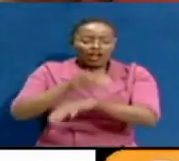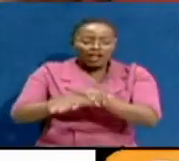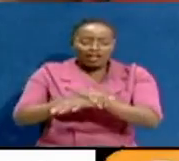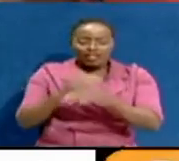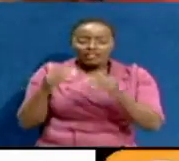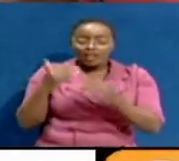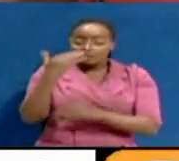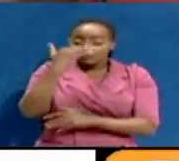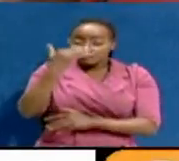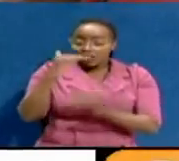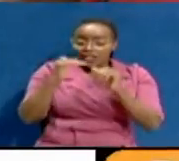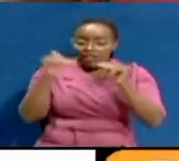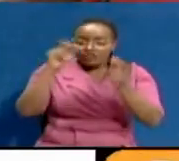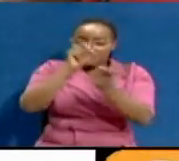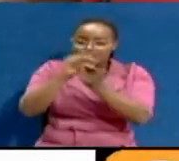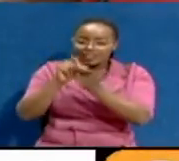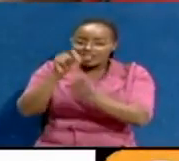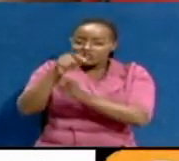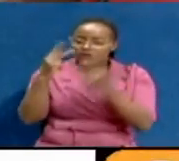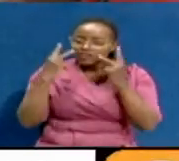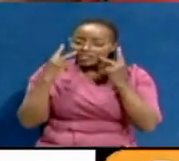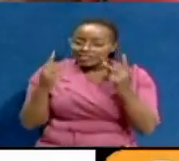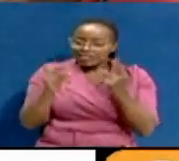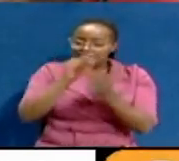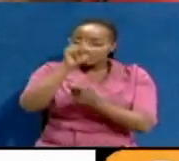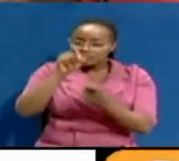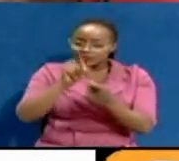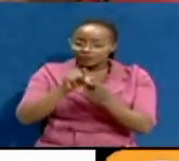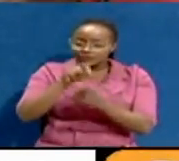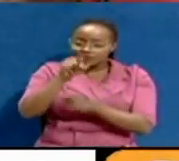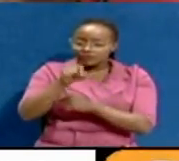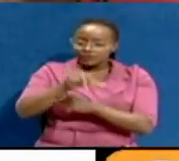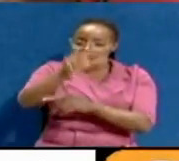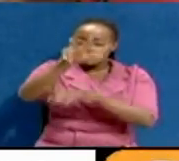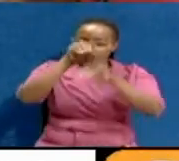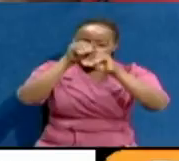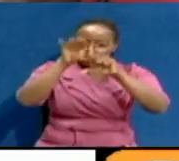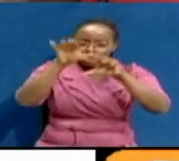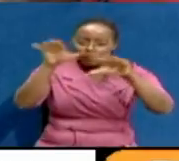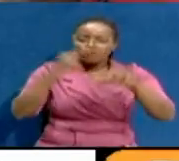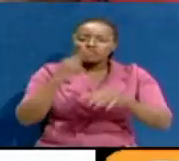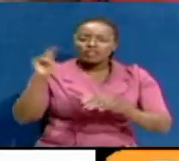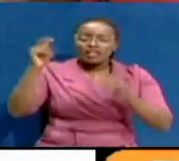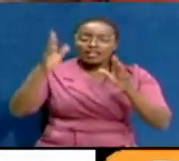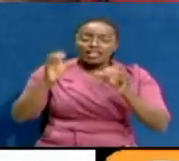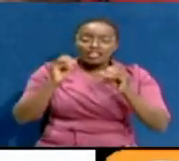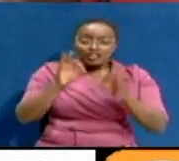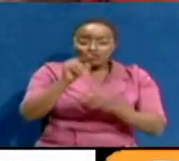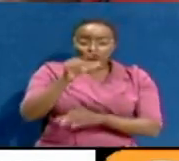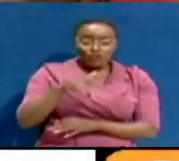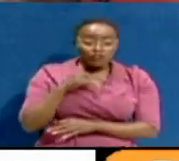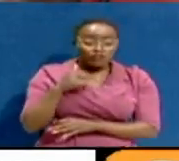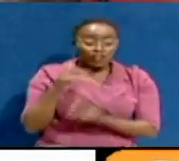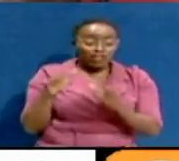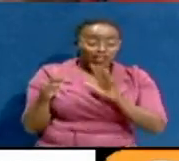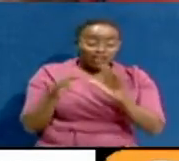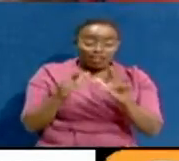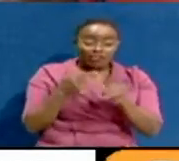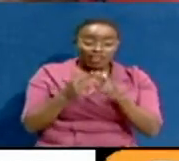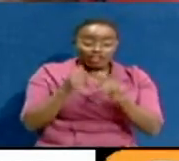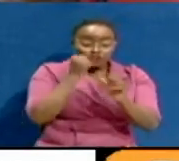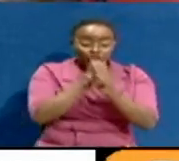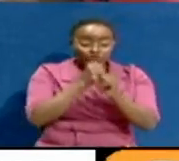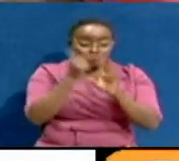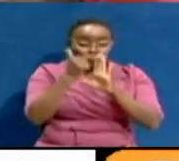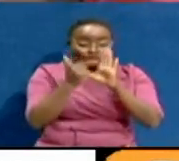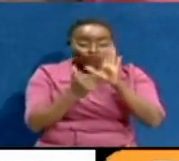levels tested, etc. What are you noticing, particularly about this third wave, that you tell Kenyans, if you feel this and that, do